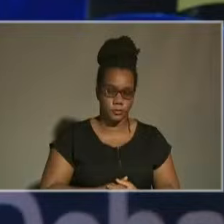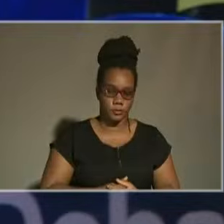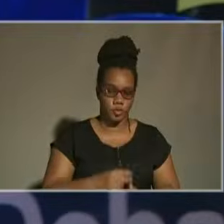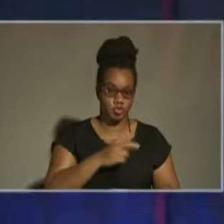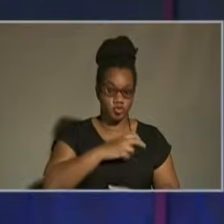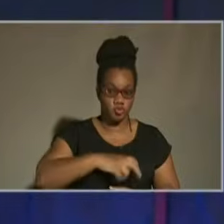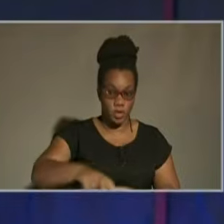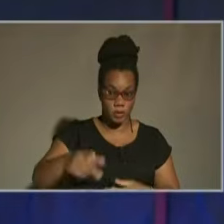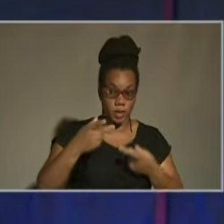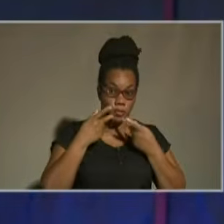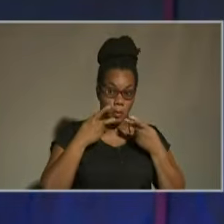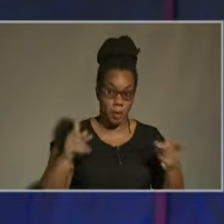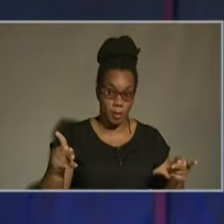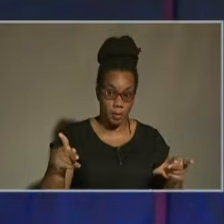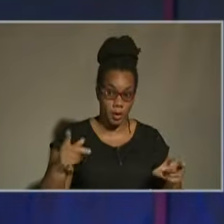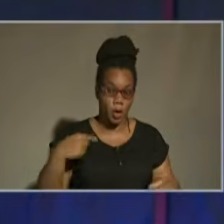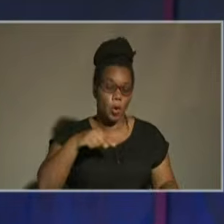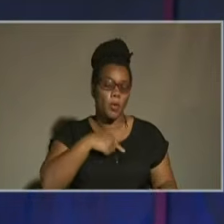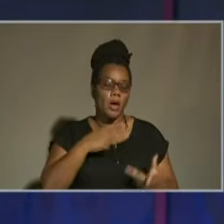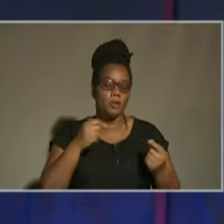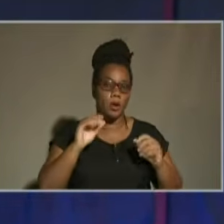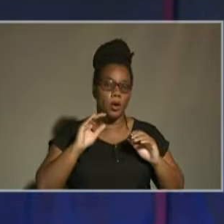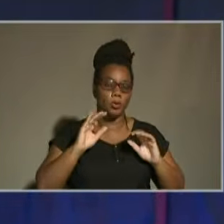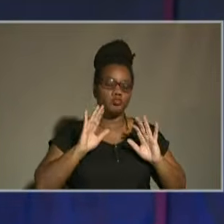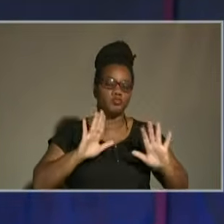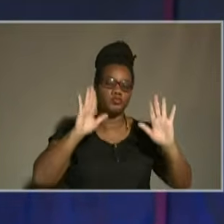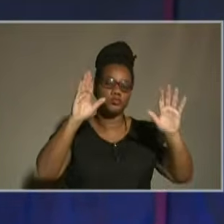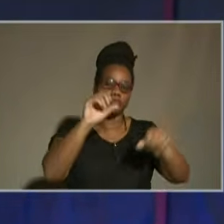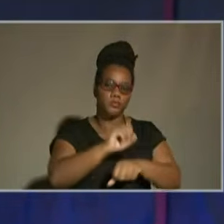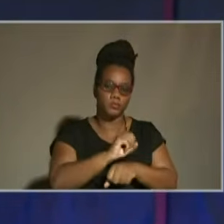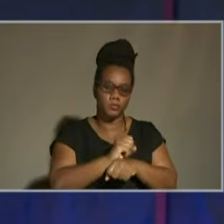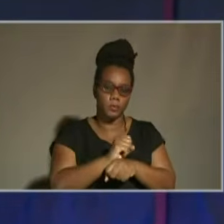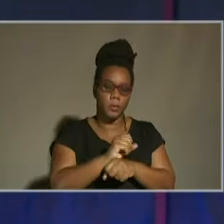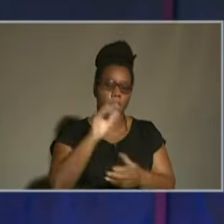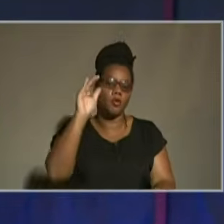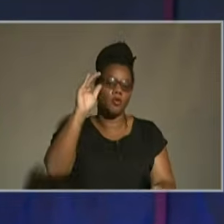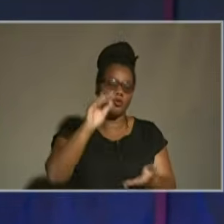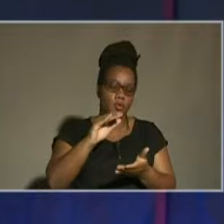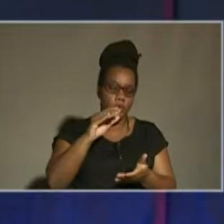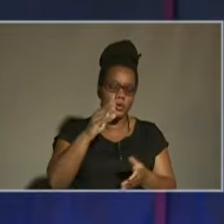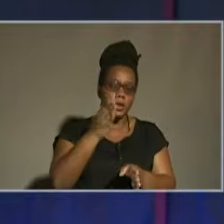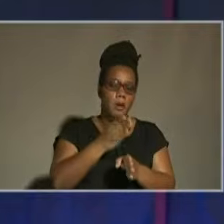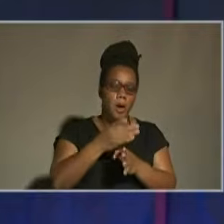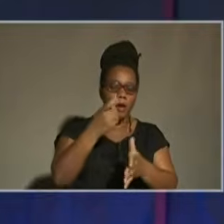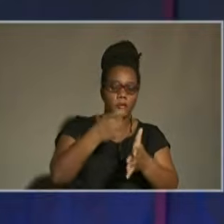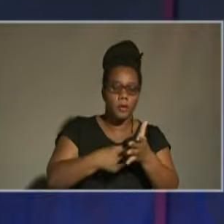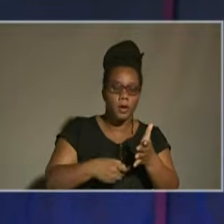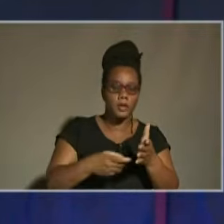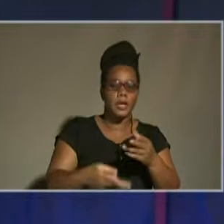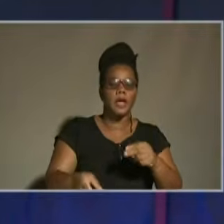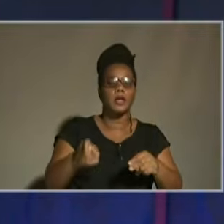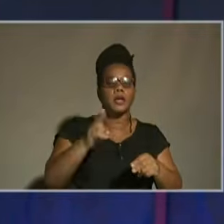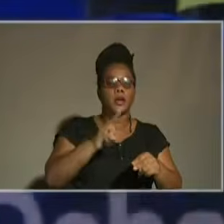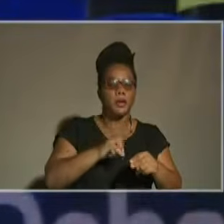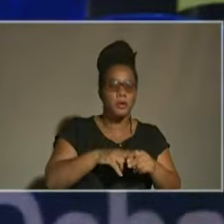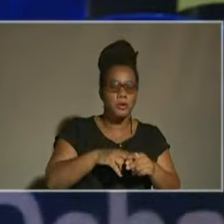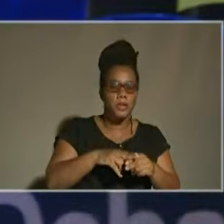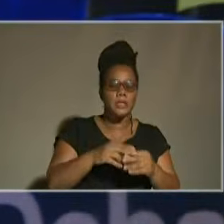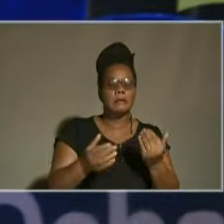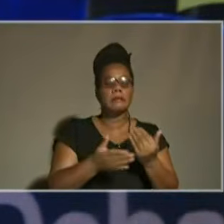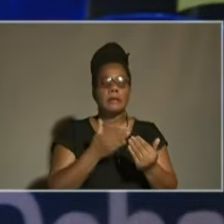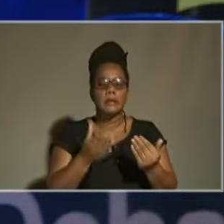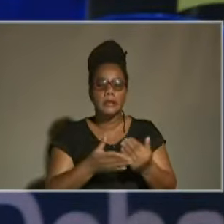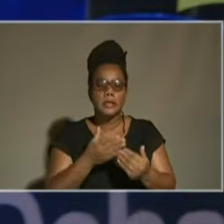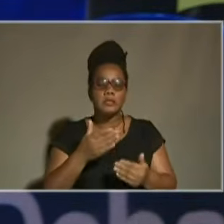Transportation, public transportation. We have done an amazing job in reducing bus fares and increasing the convenience and efficiency